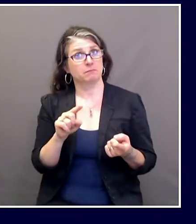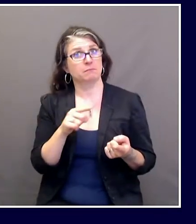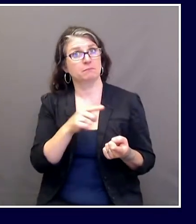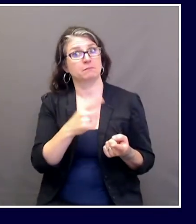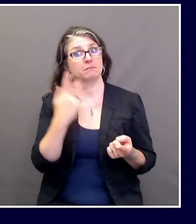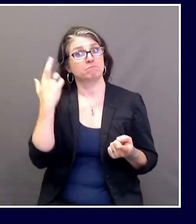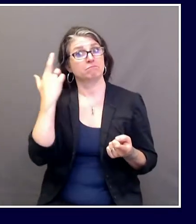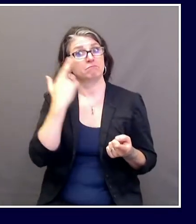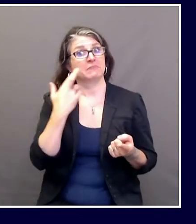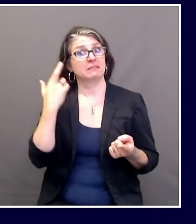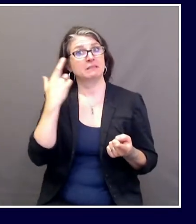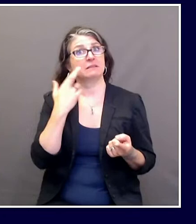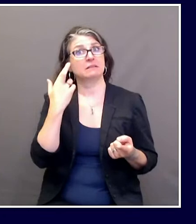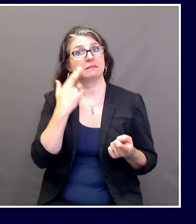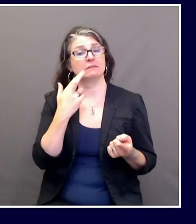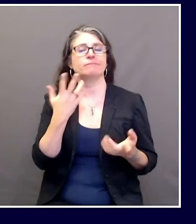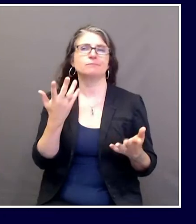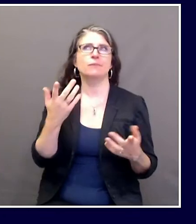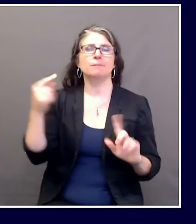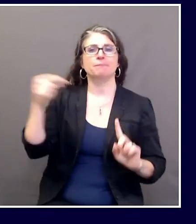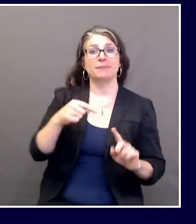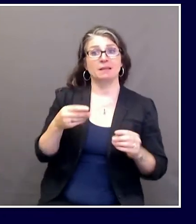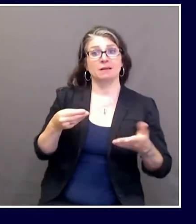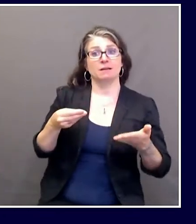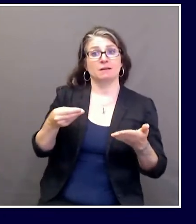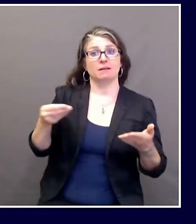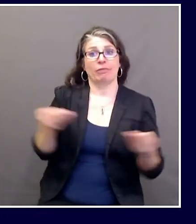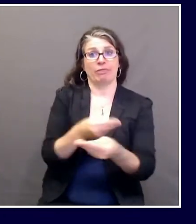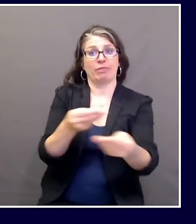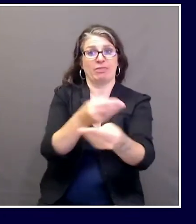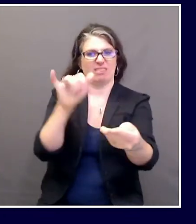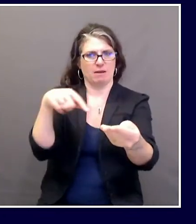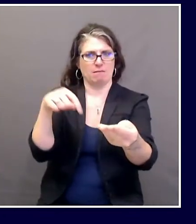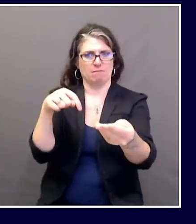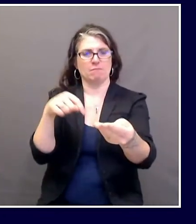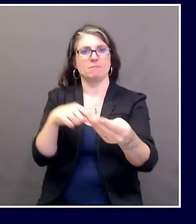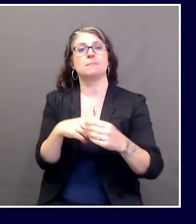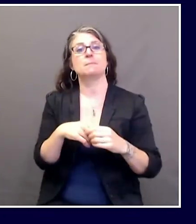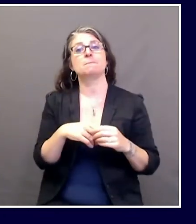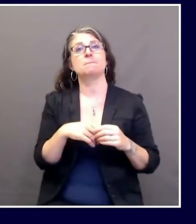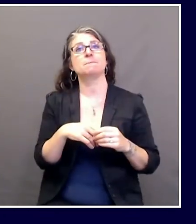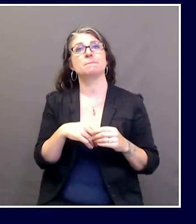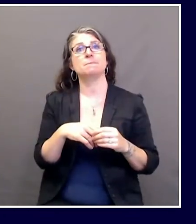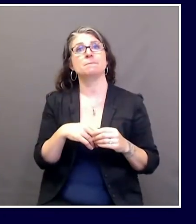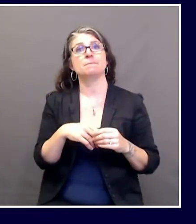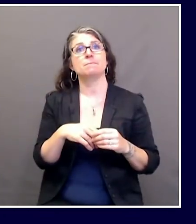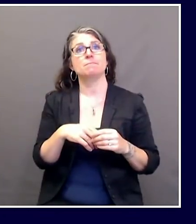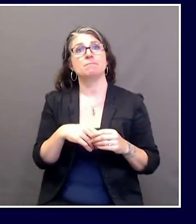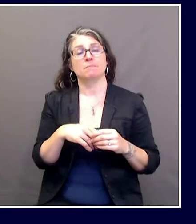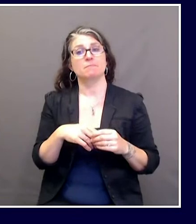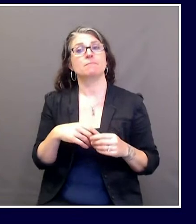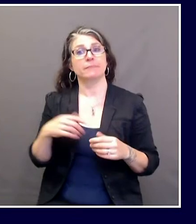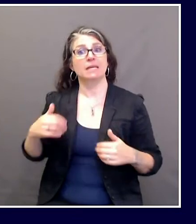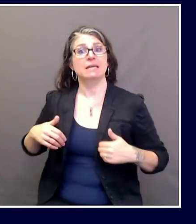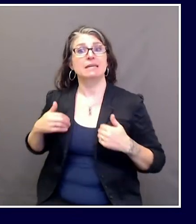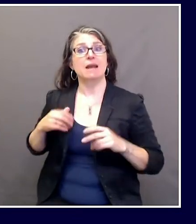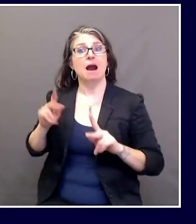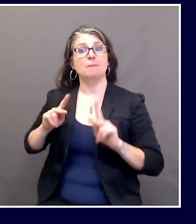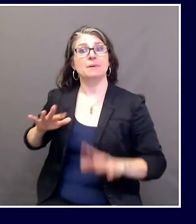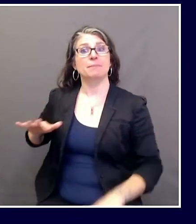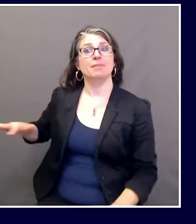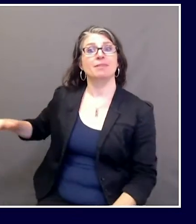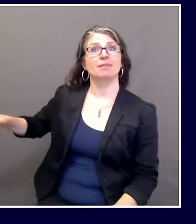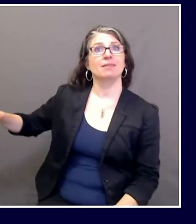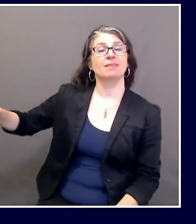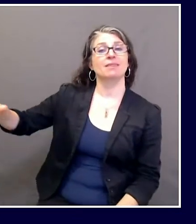we know that younger people are driving case trends, but they're probably only getting tested if they have symptoms or if they came in contact with somebody who tested